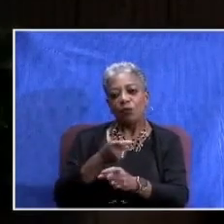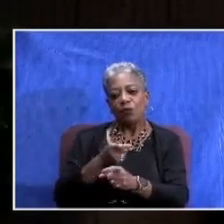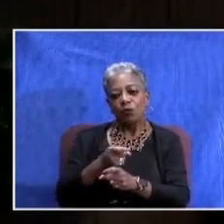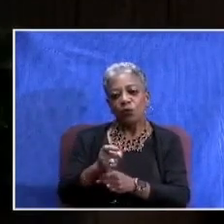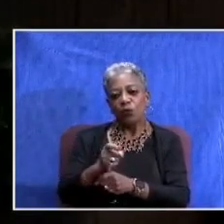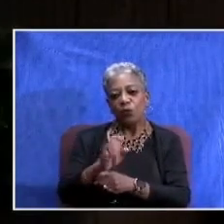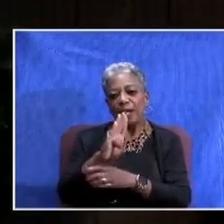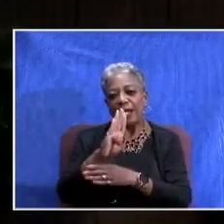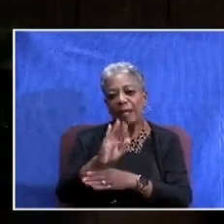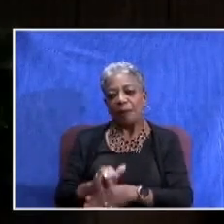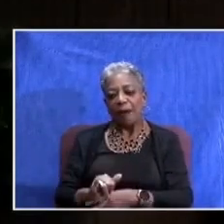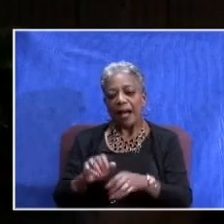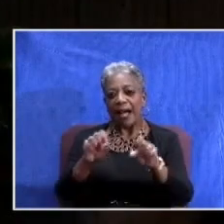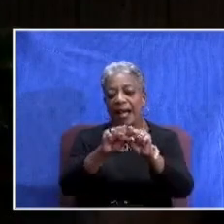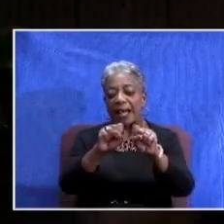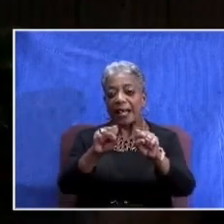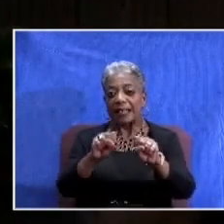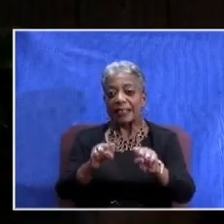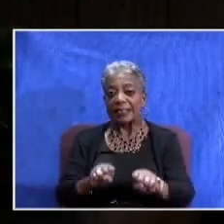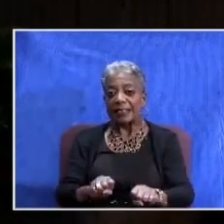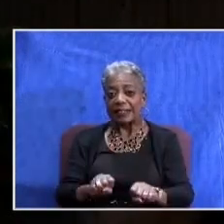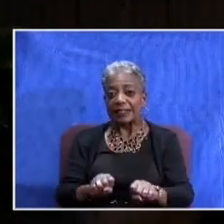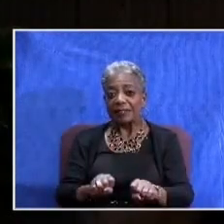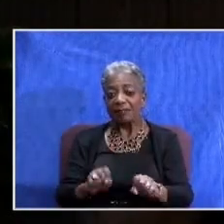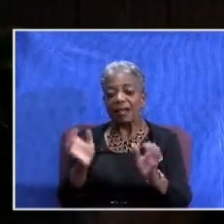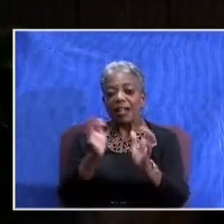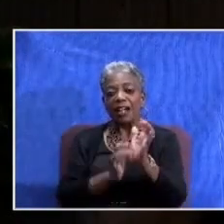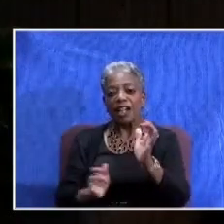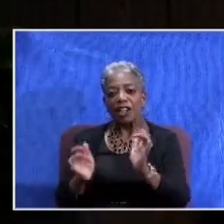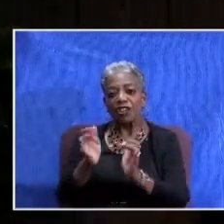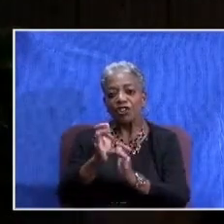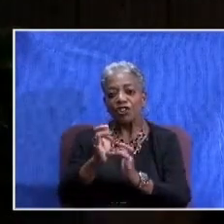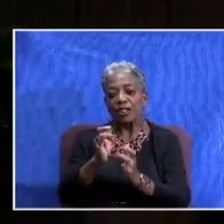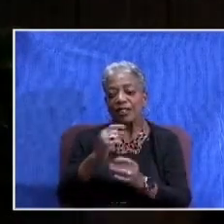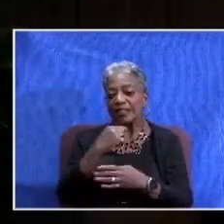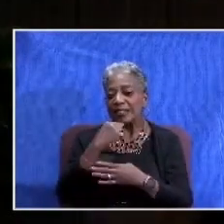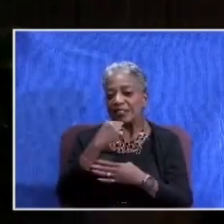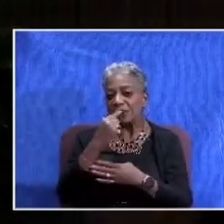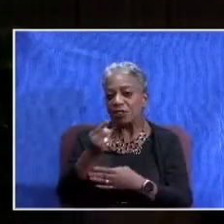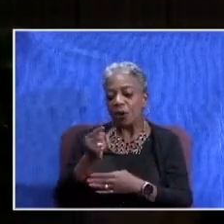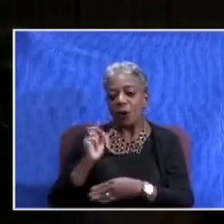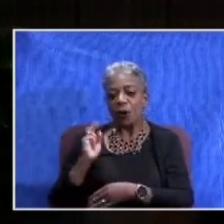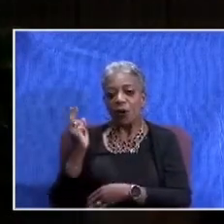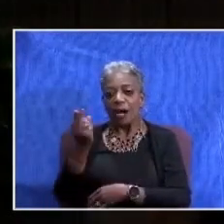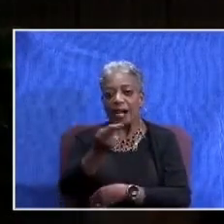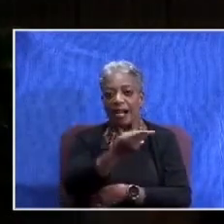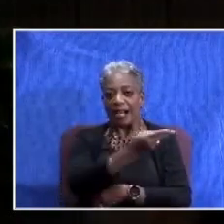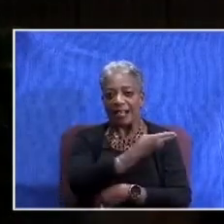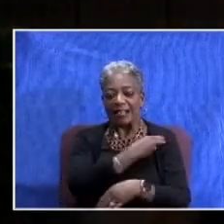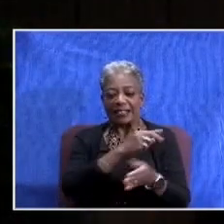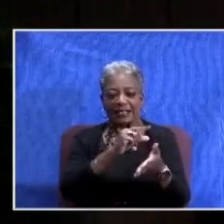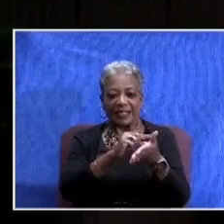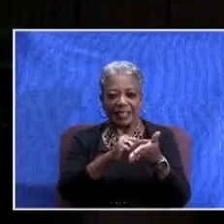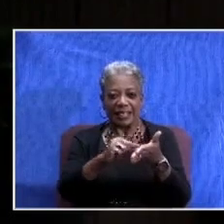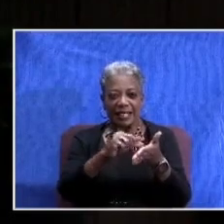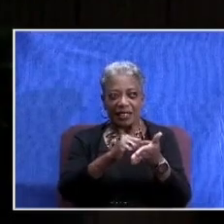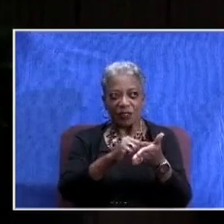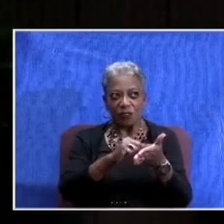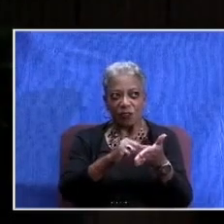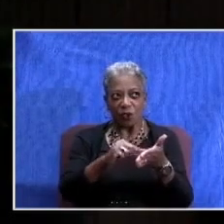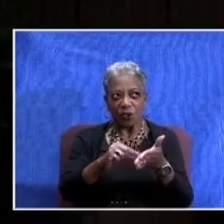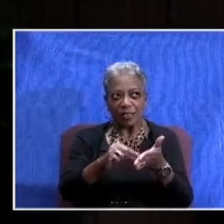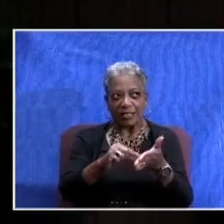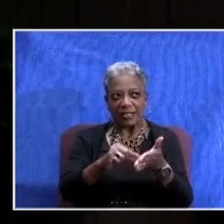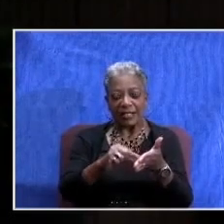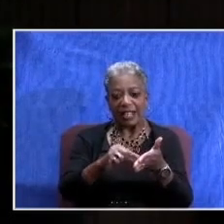from her, and Jesus alluded to who it was who did it in Luke chapter 20, verse 46 and 47. He says, beware of these teachers of the